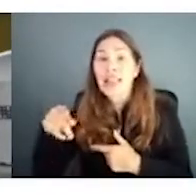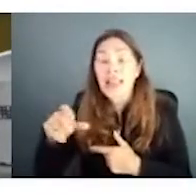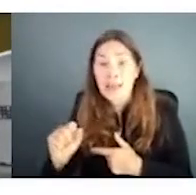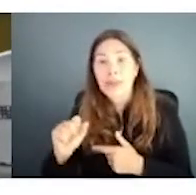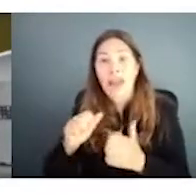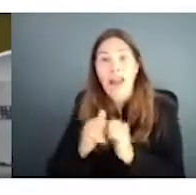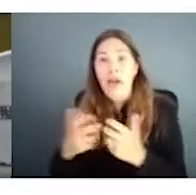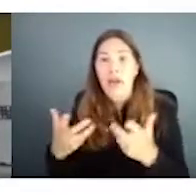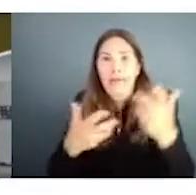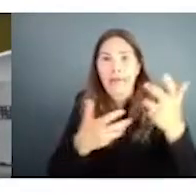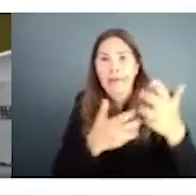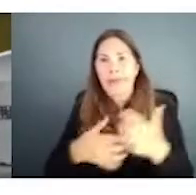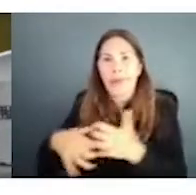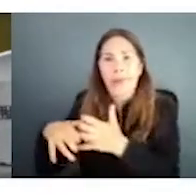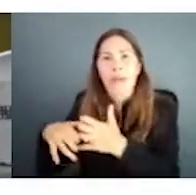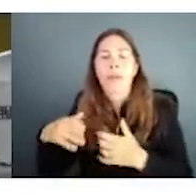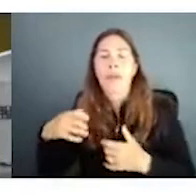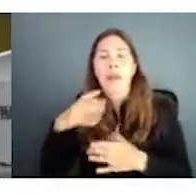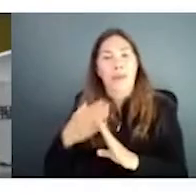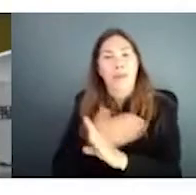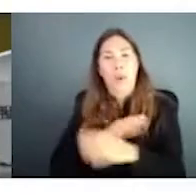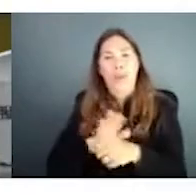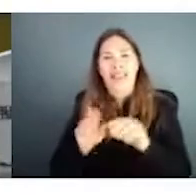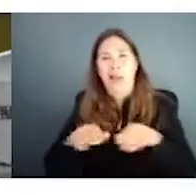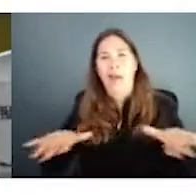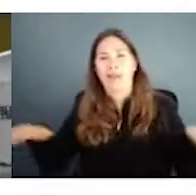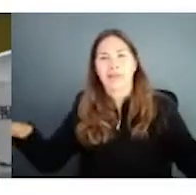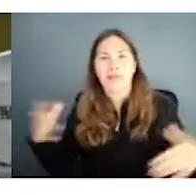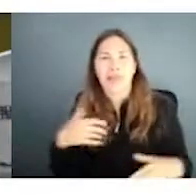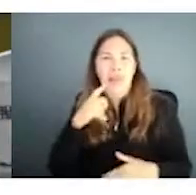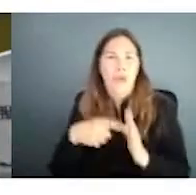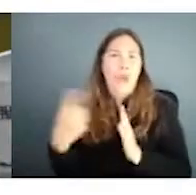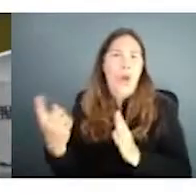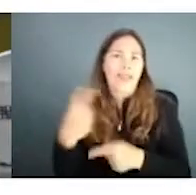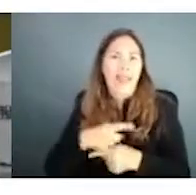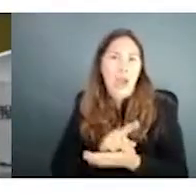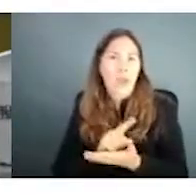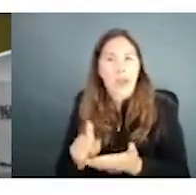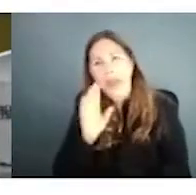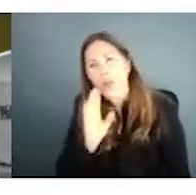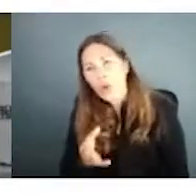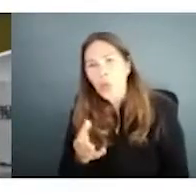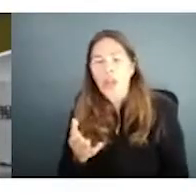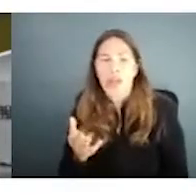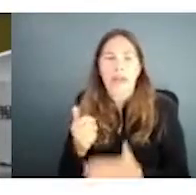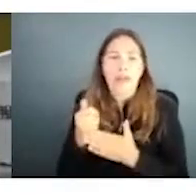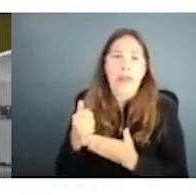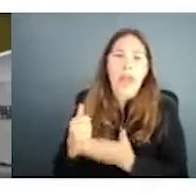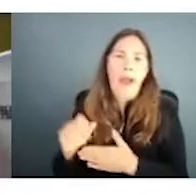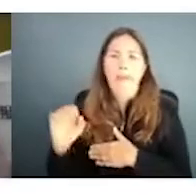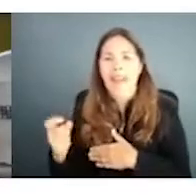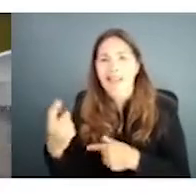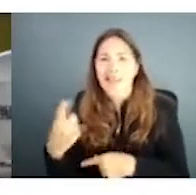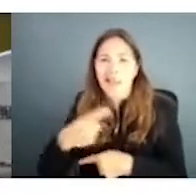up. Before the pandemic, there was like one day a week where this was going to be HelpX Day.